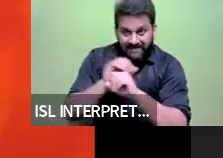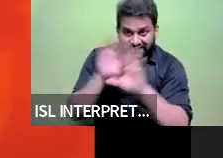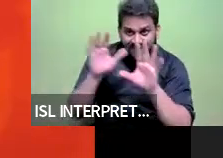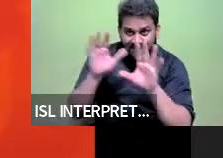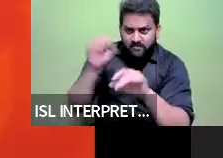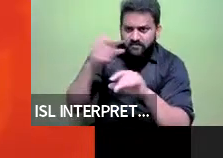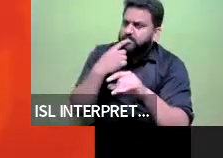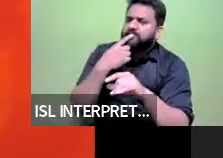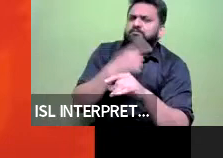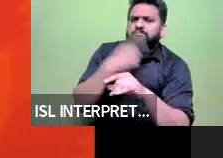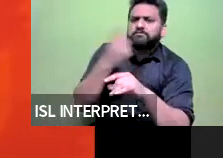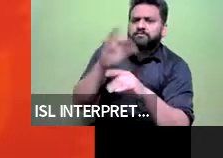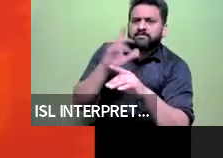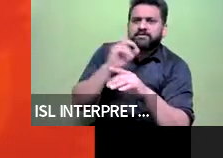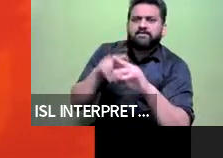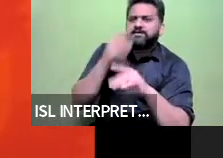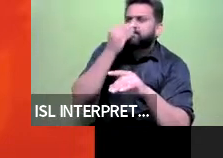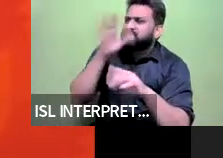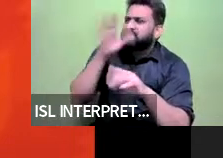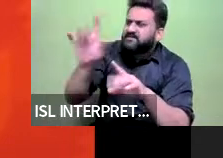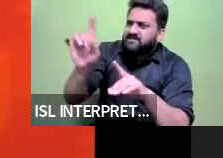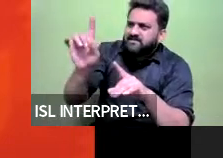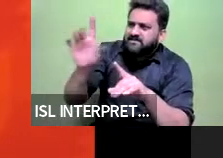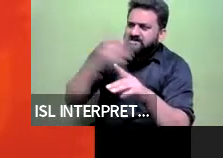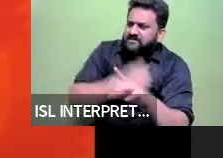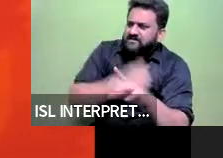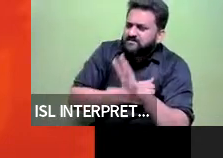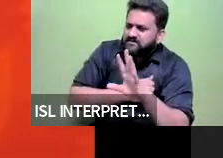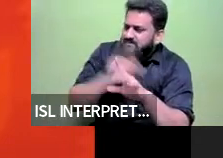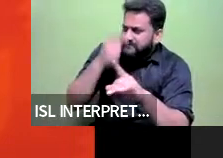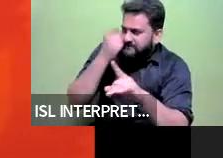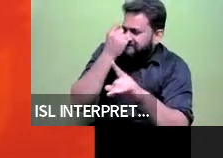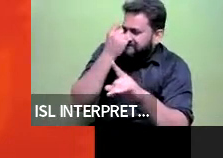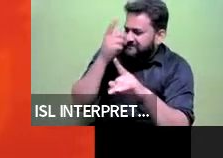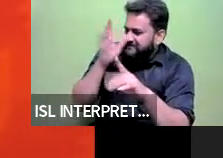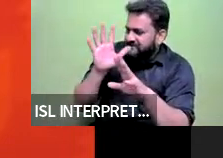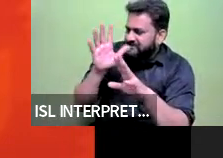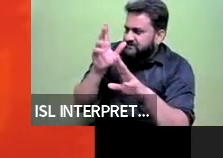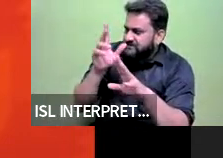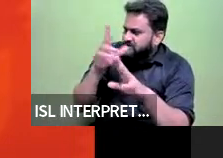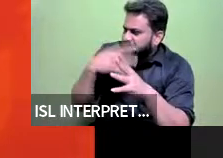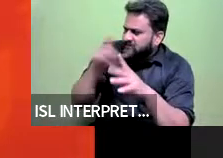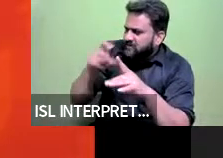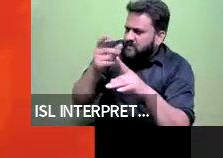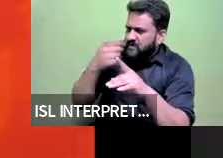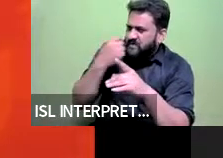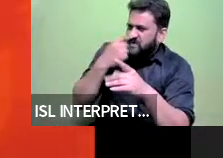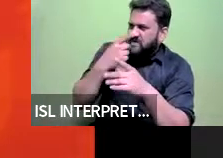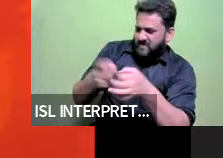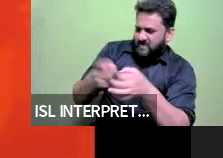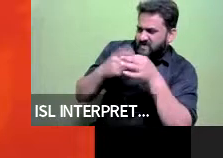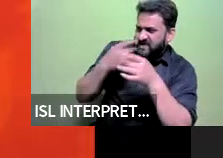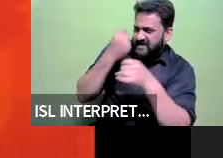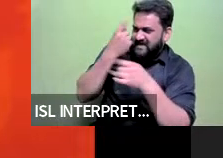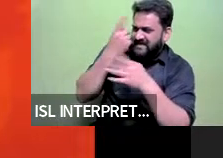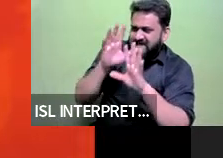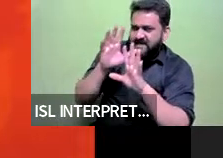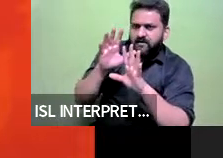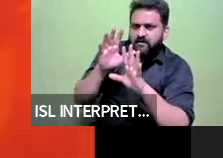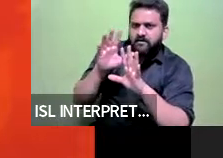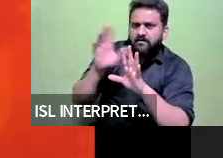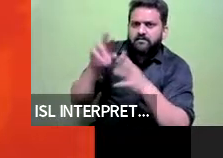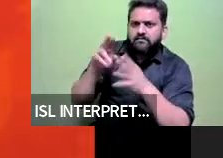say, if you just simply say that, oh, pardon, I didn't understand your question, I didn't understand what you asked, then it will